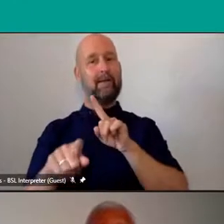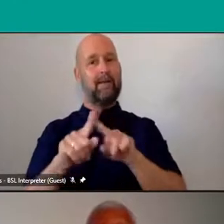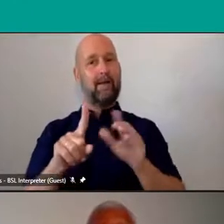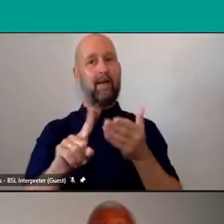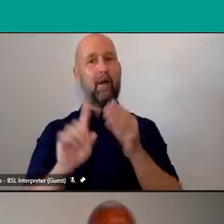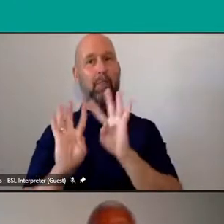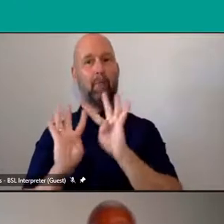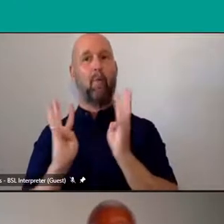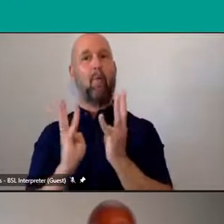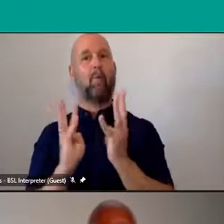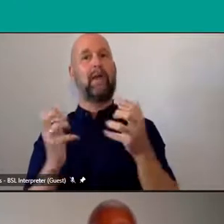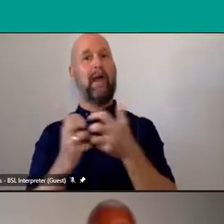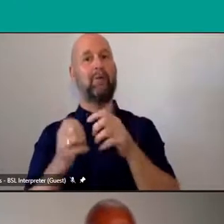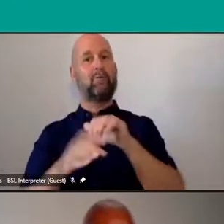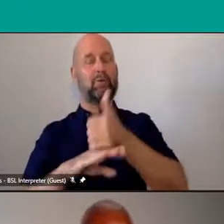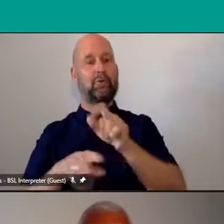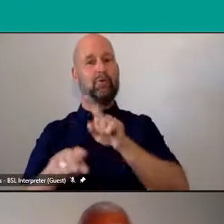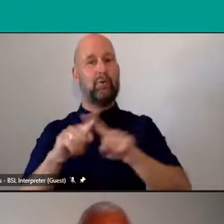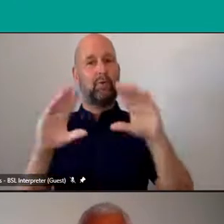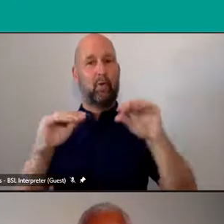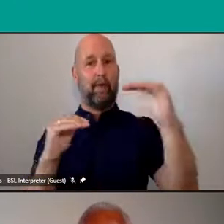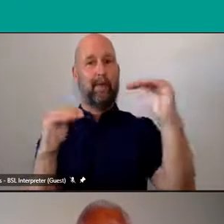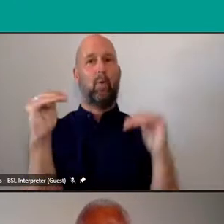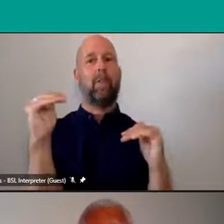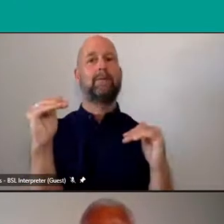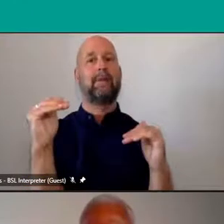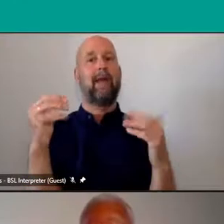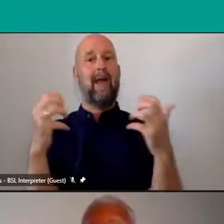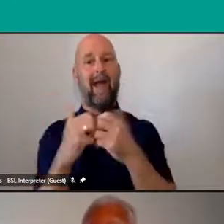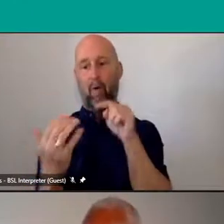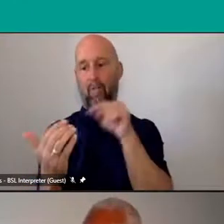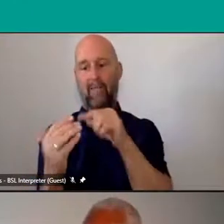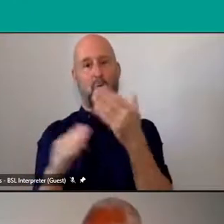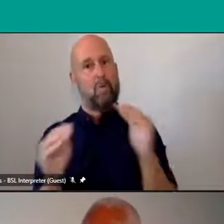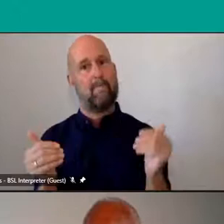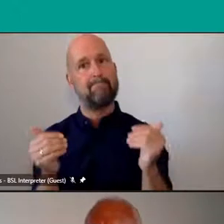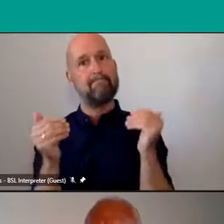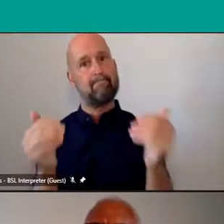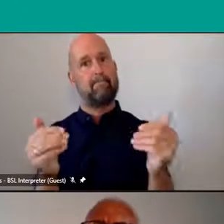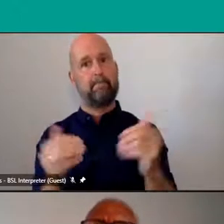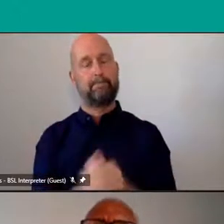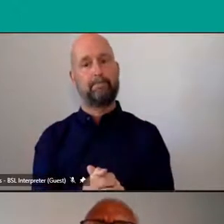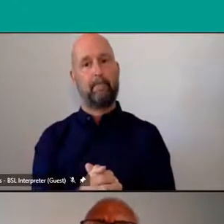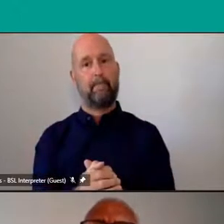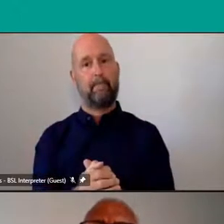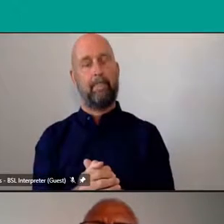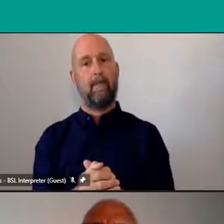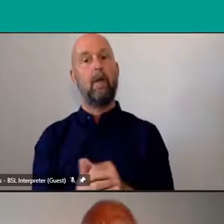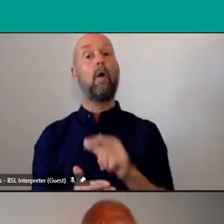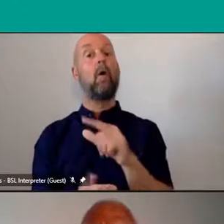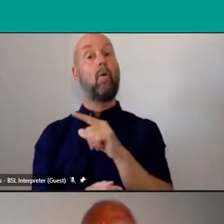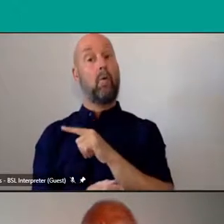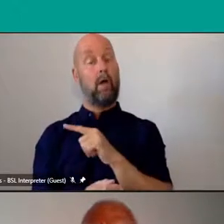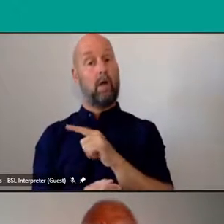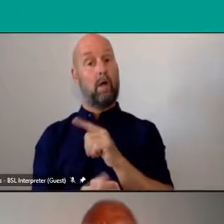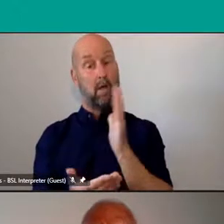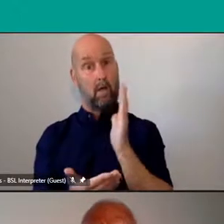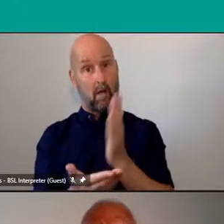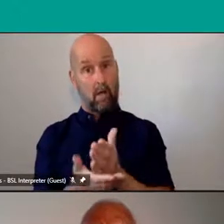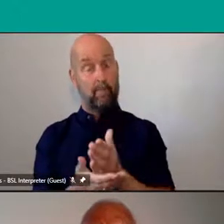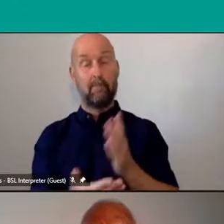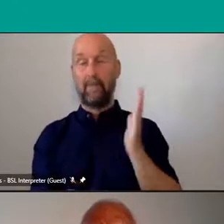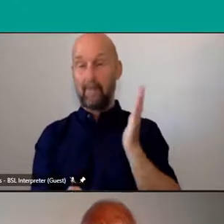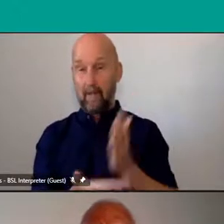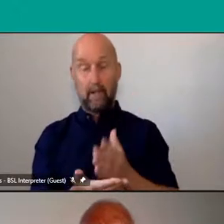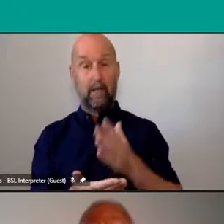Board to actually drive this work forward. And it's been said, there absolutely is a need